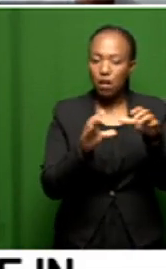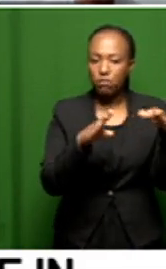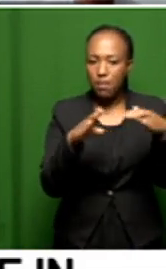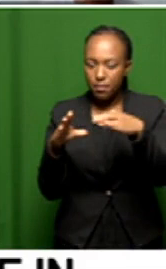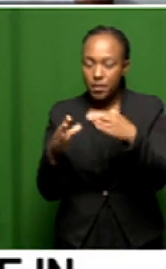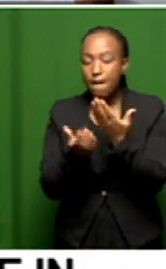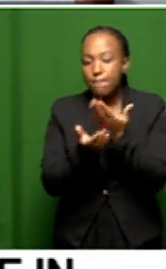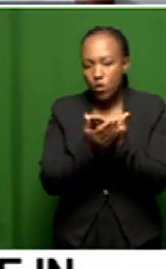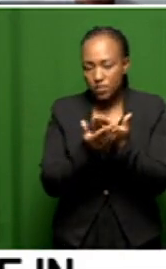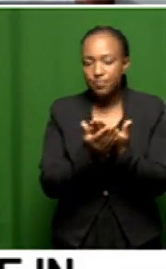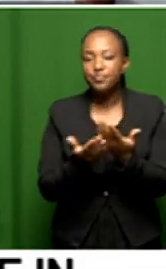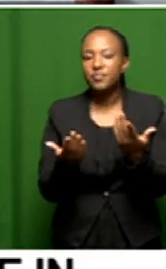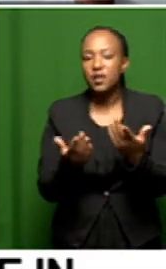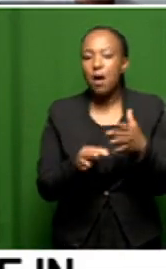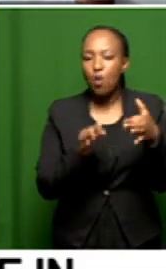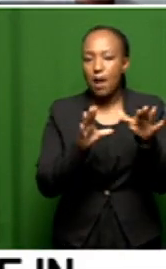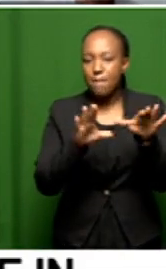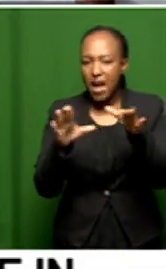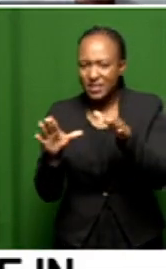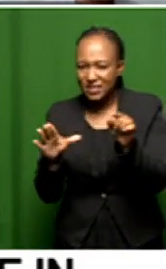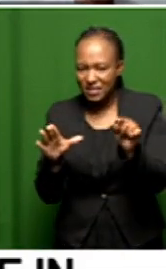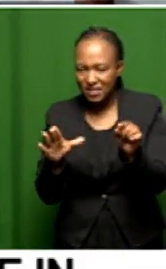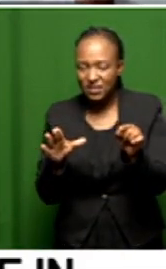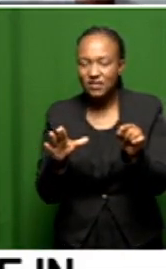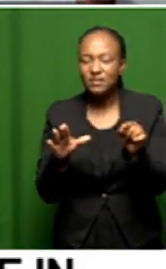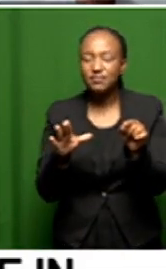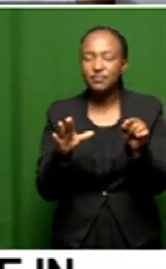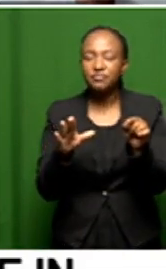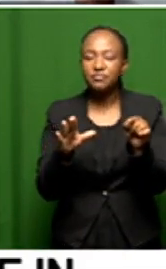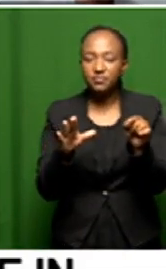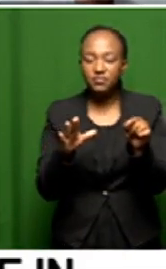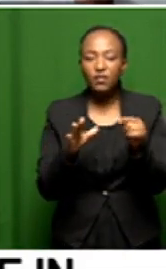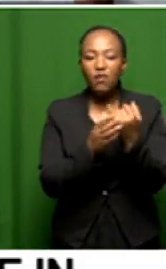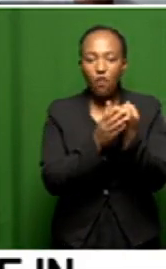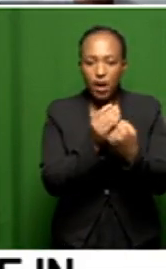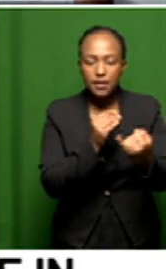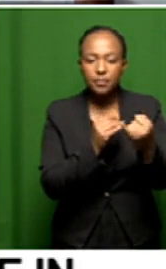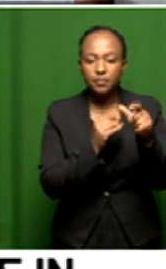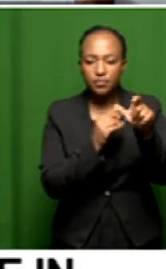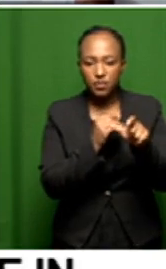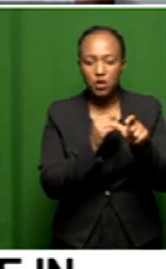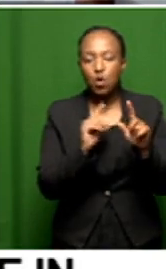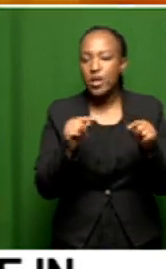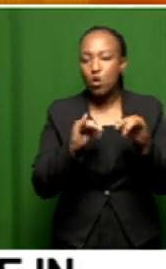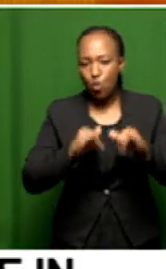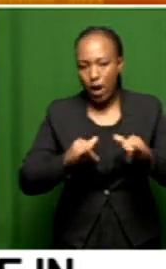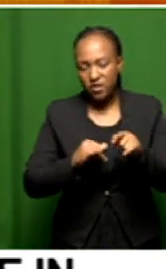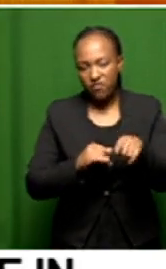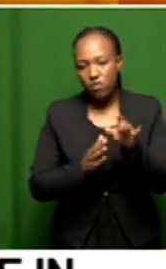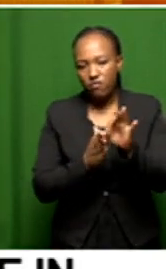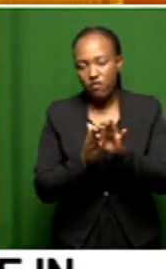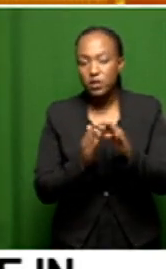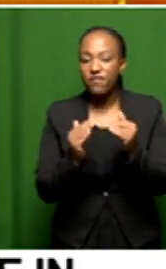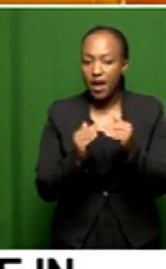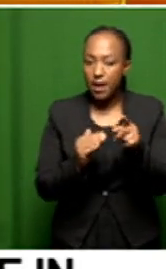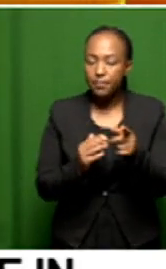might stand a chance having political parties and other parties as well, meaning independent candidates. So we can wait for November 1st. Fair enough.